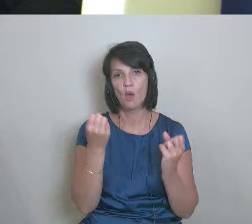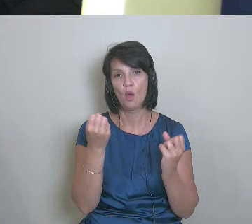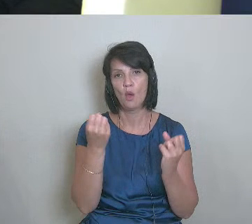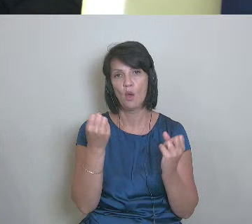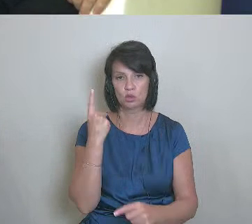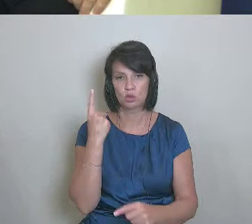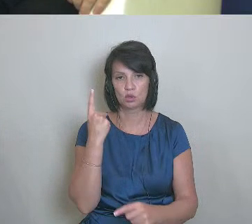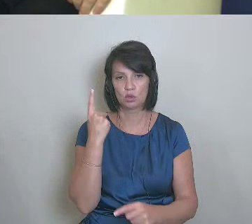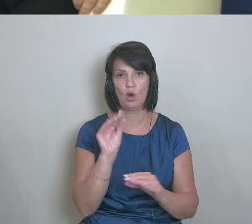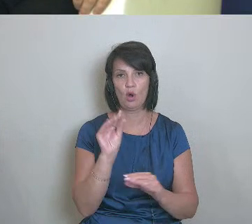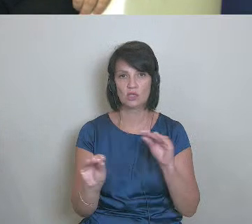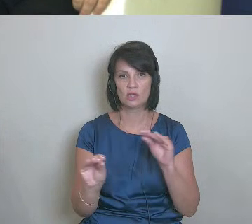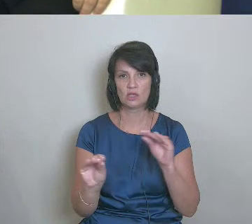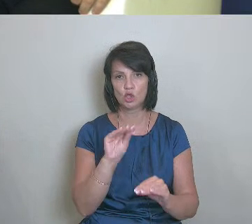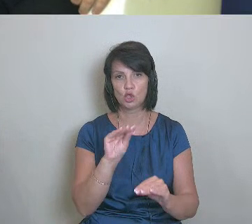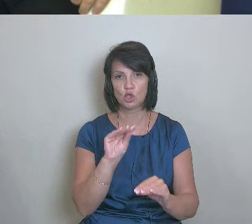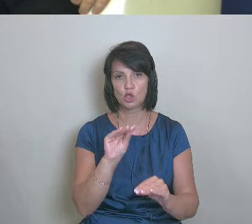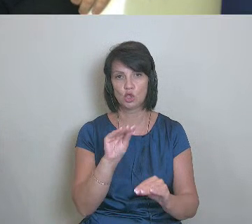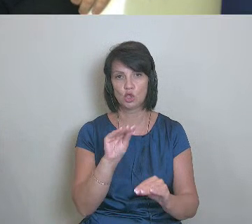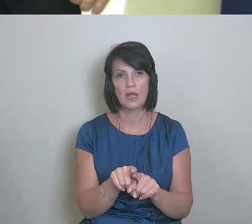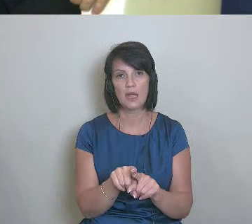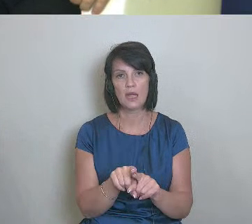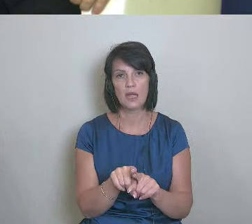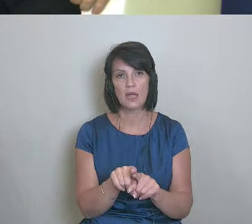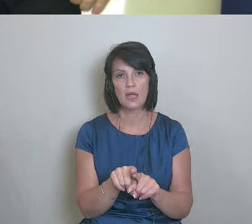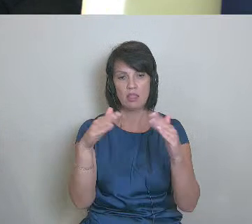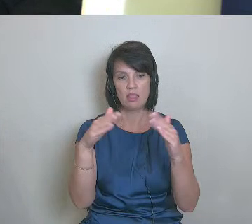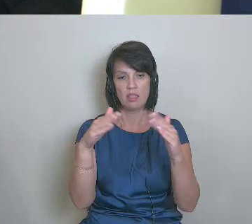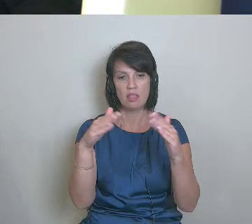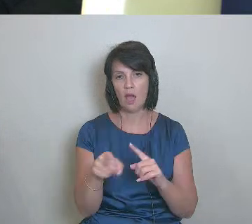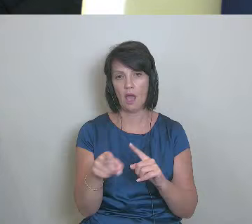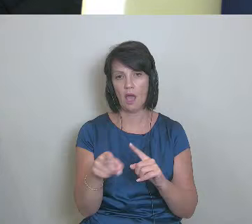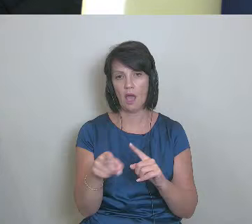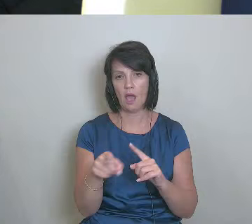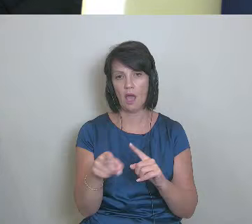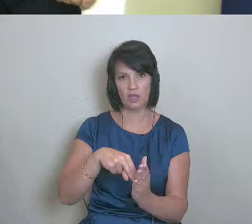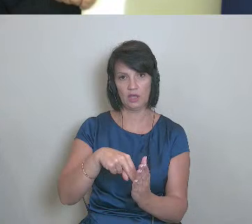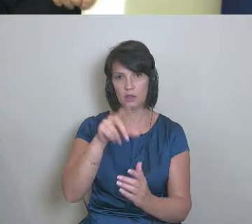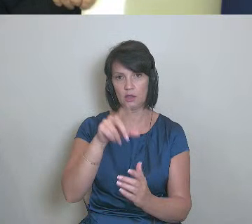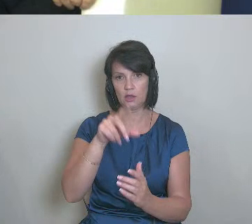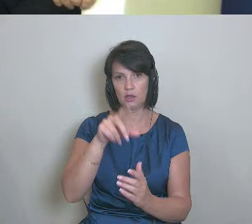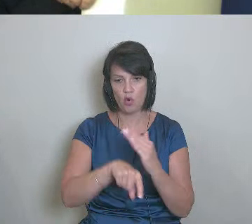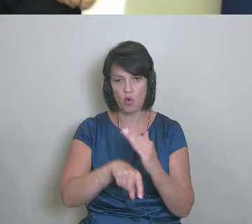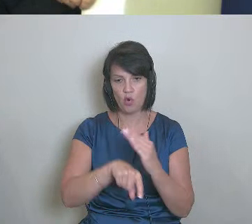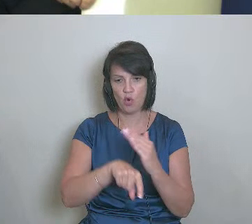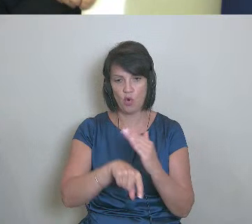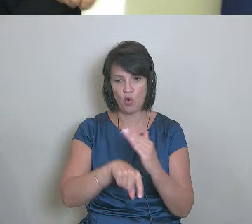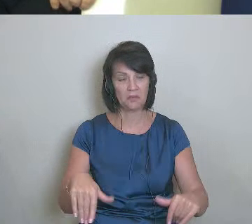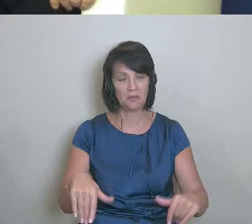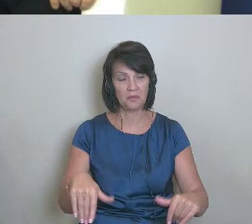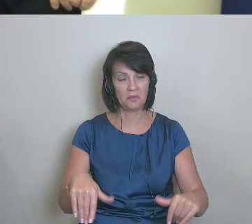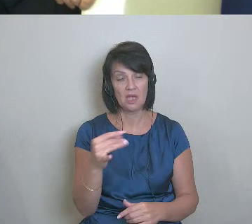of the city, it is not allowed to place such stands.